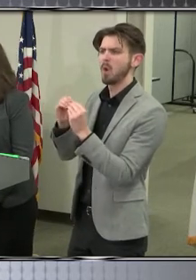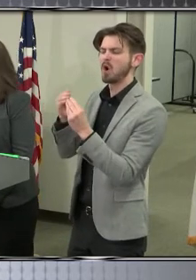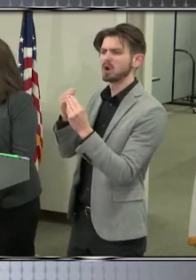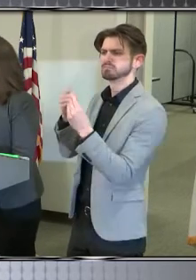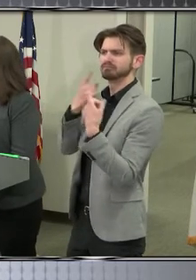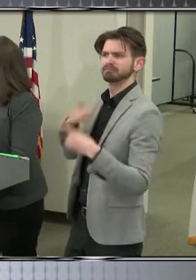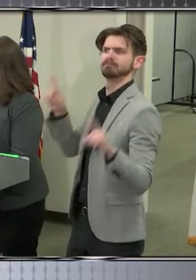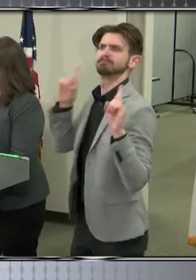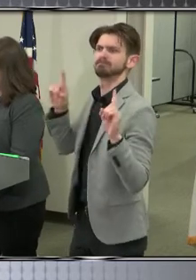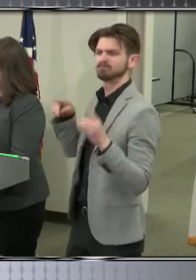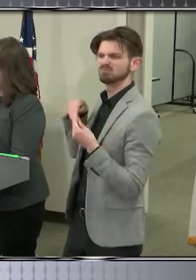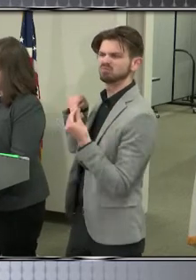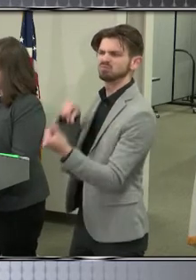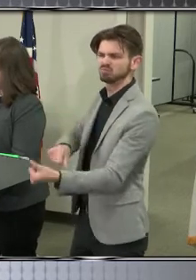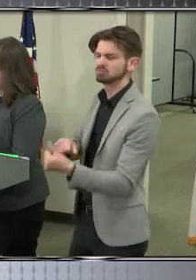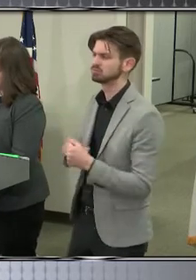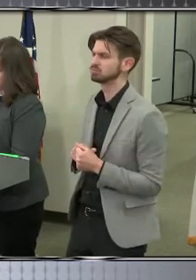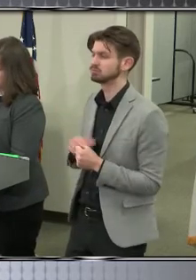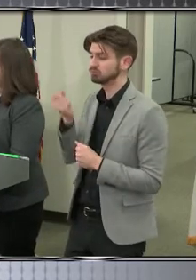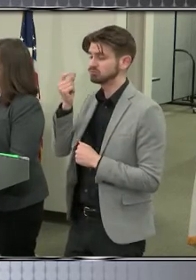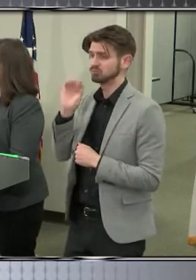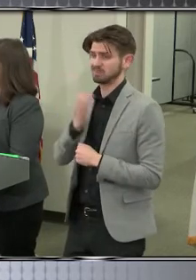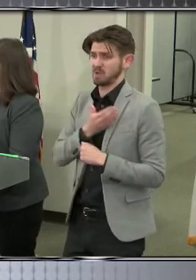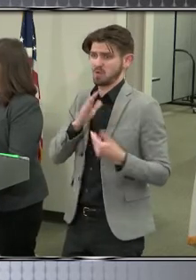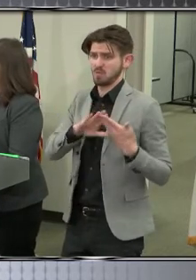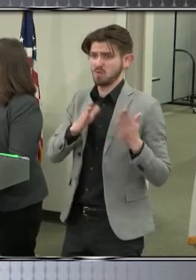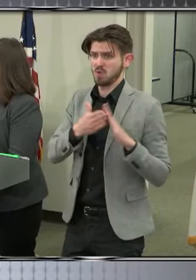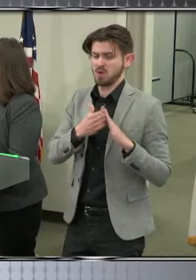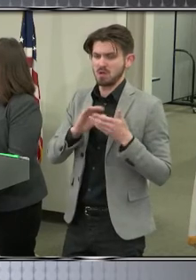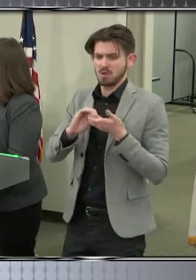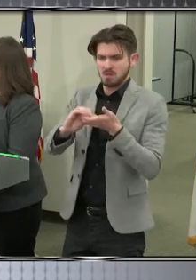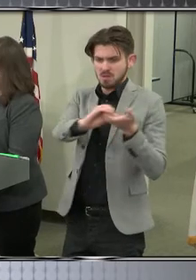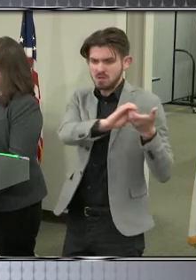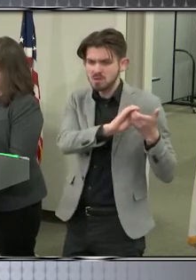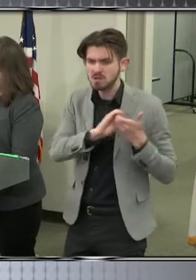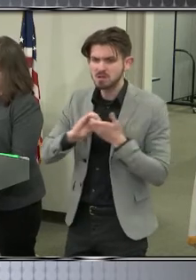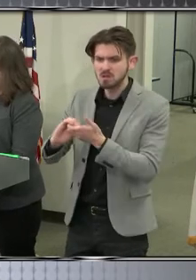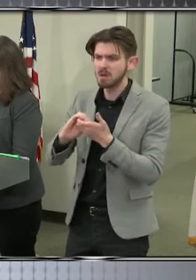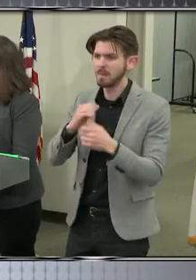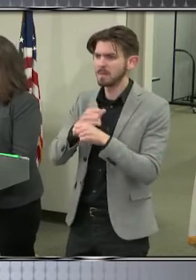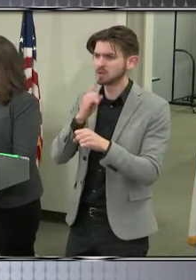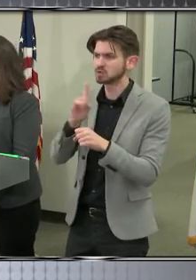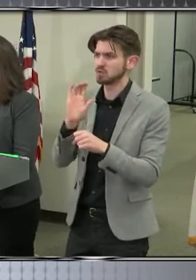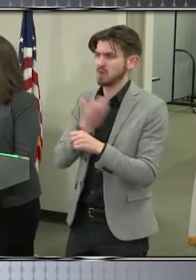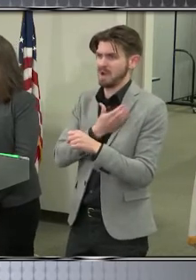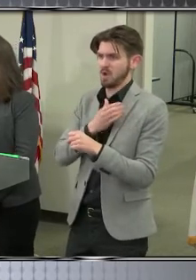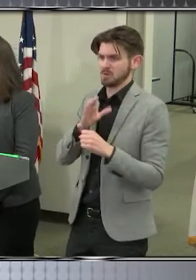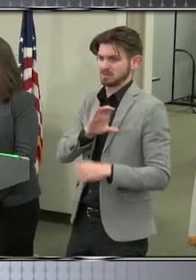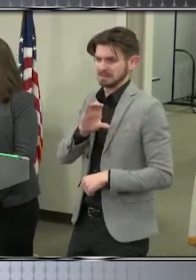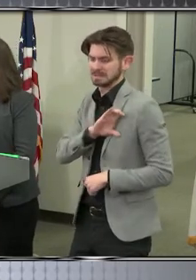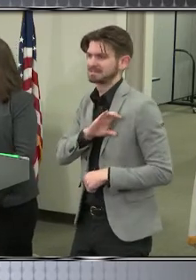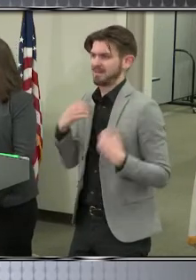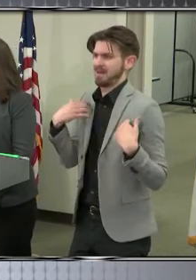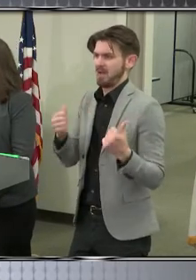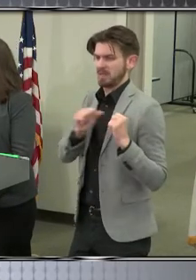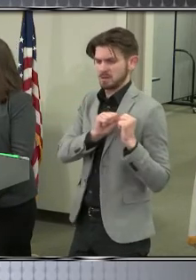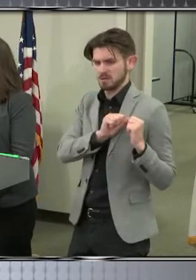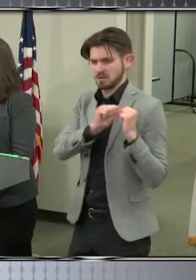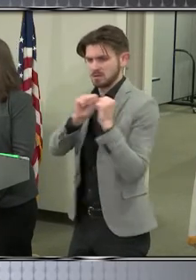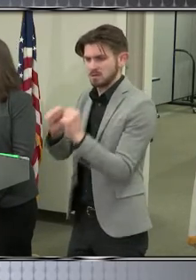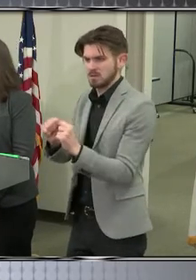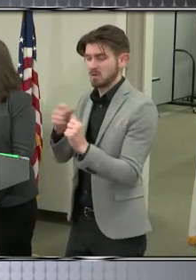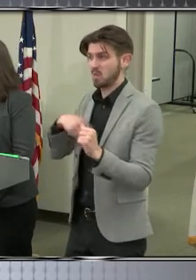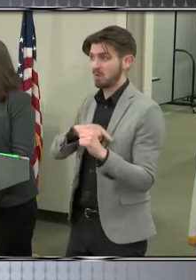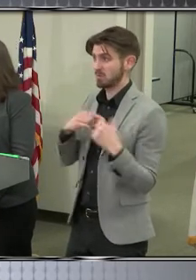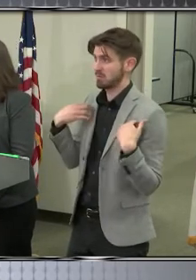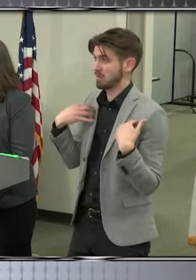community, we are united around a shared goal to keep our citizens healthy. We are confident in the fact that we have established